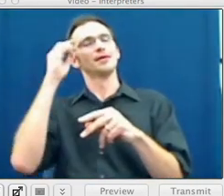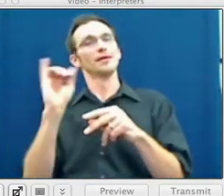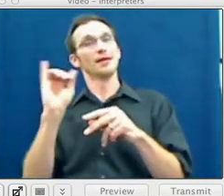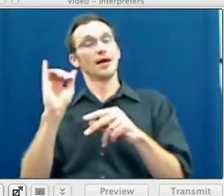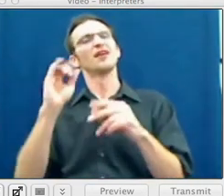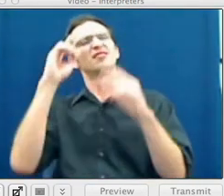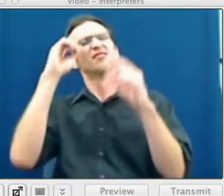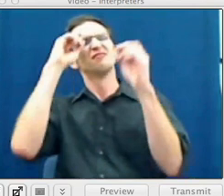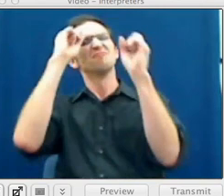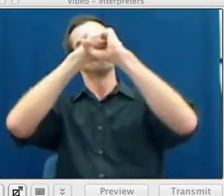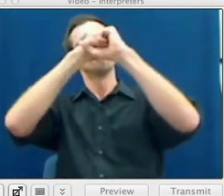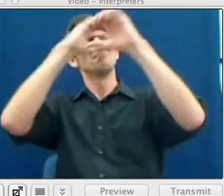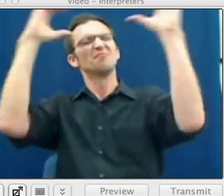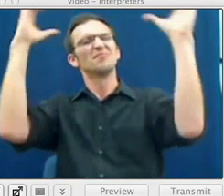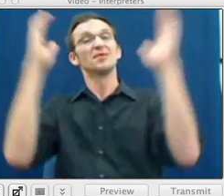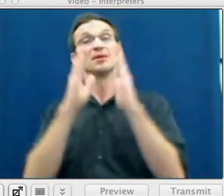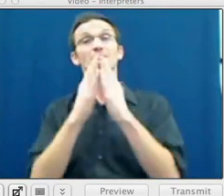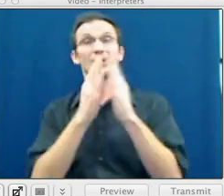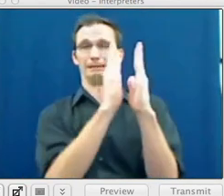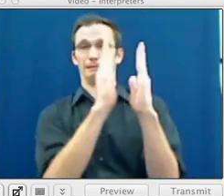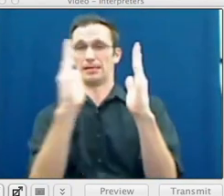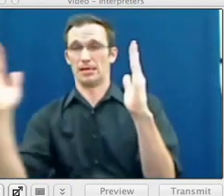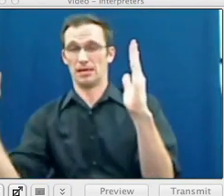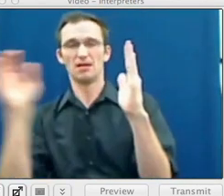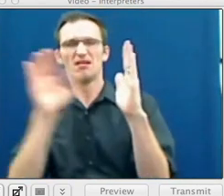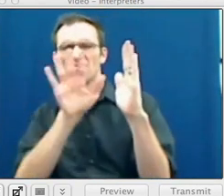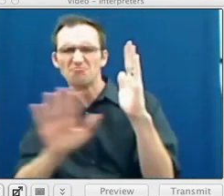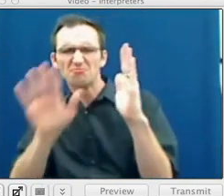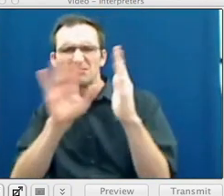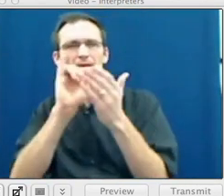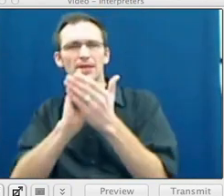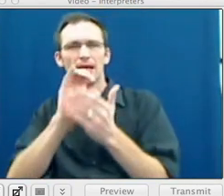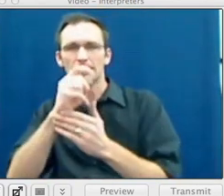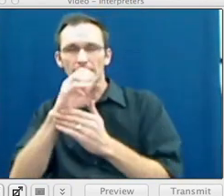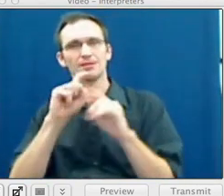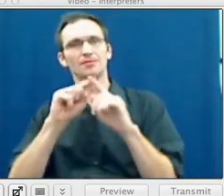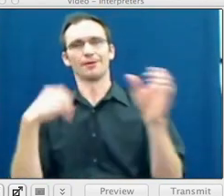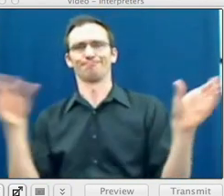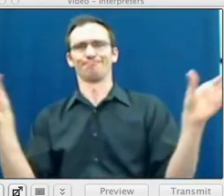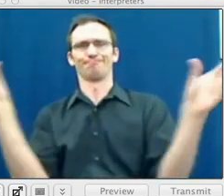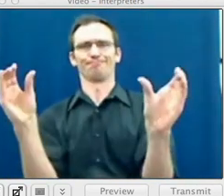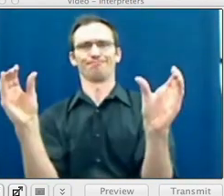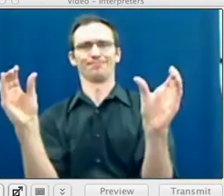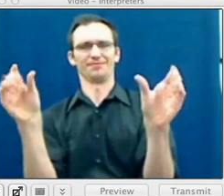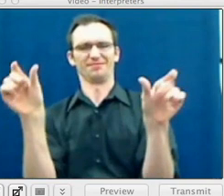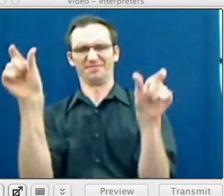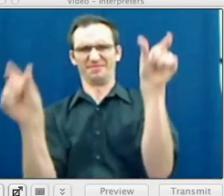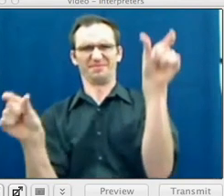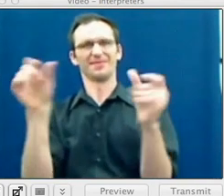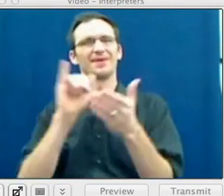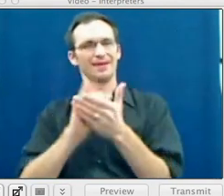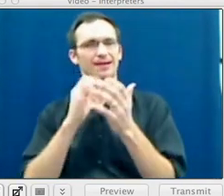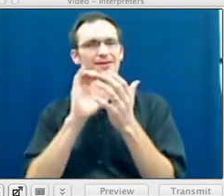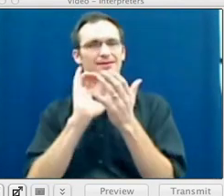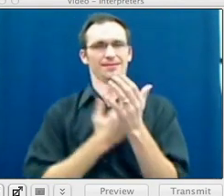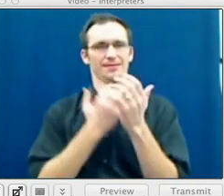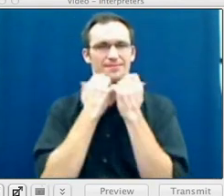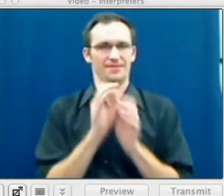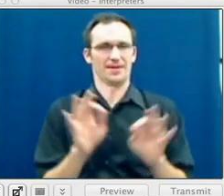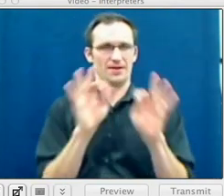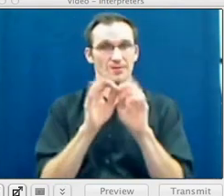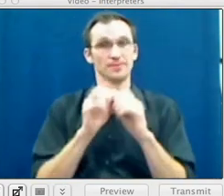context-based decision-making? One of the problems with context-based decision-making is that it can be dismissed